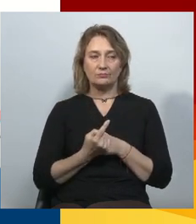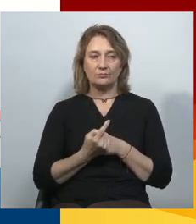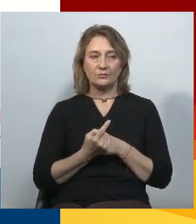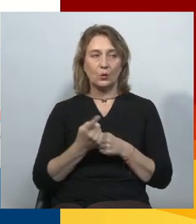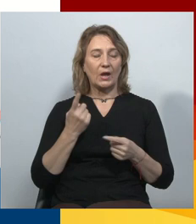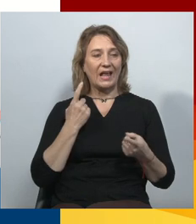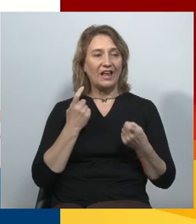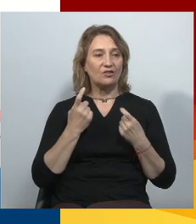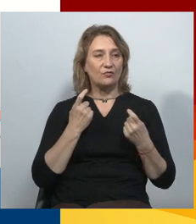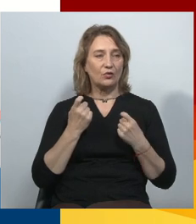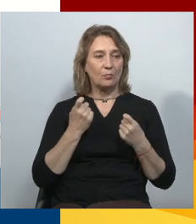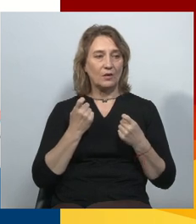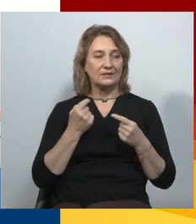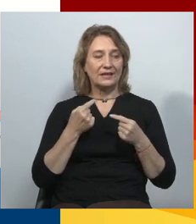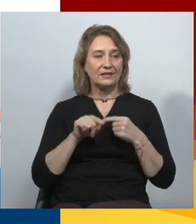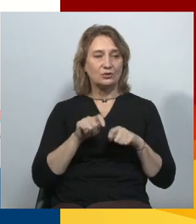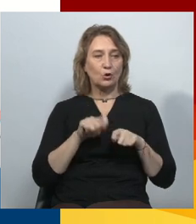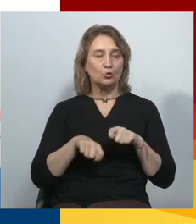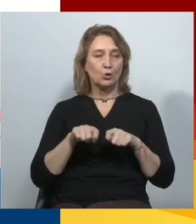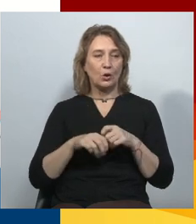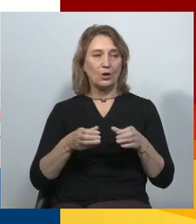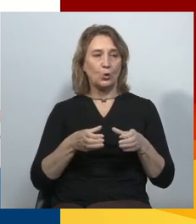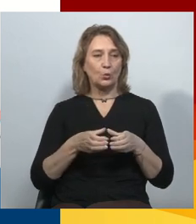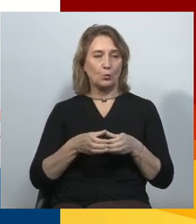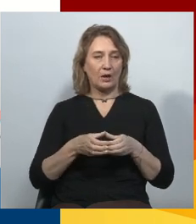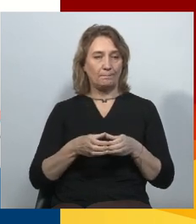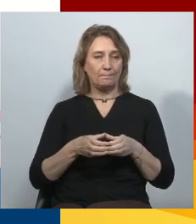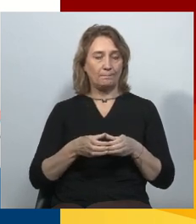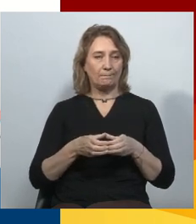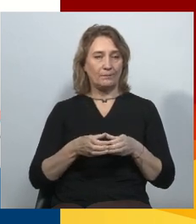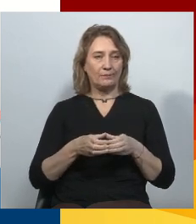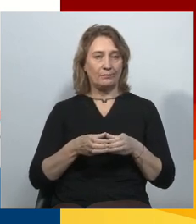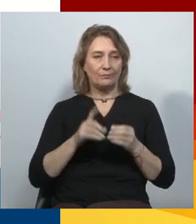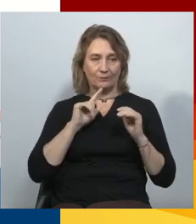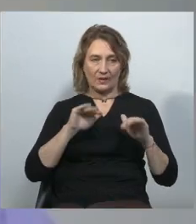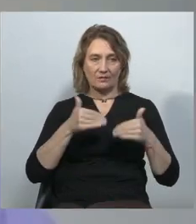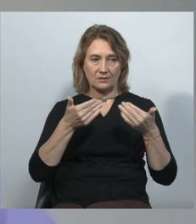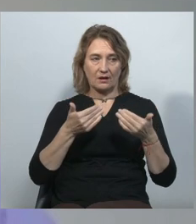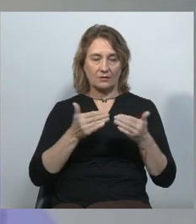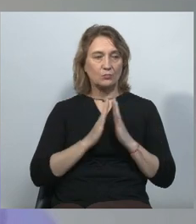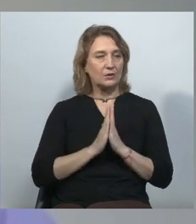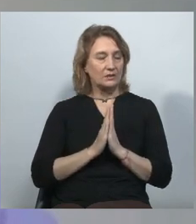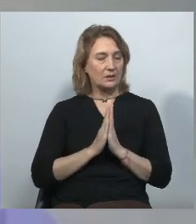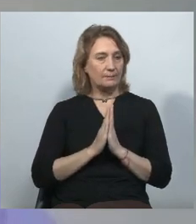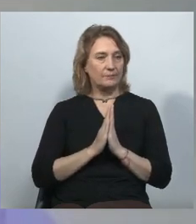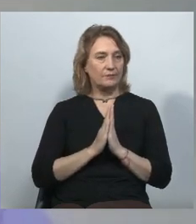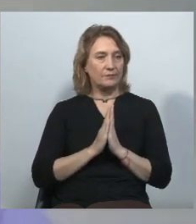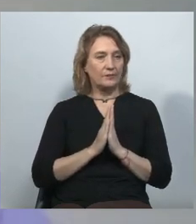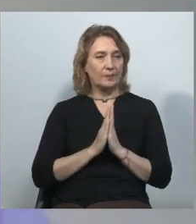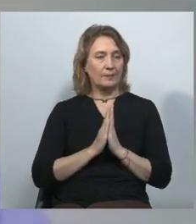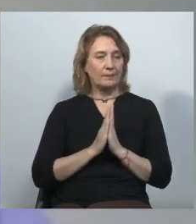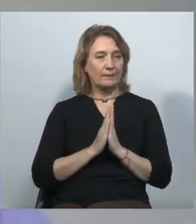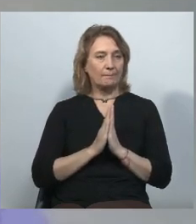they detect fake information and misinformation better than the control group. Next slide, please.